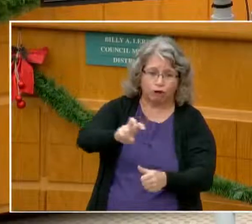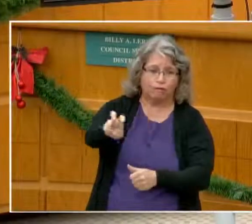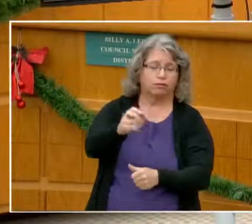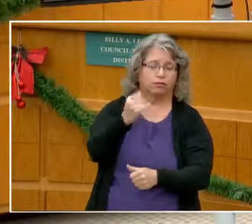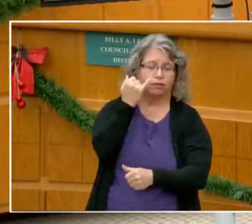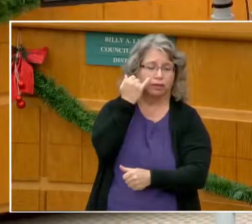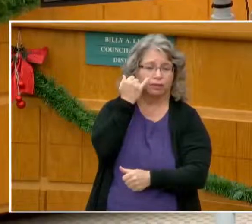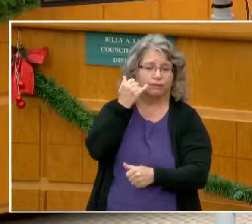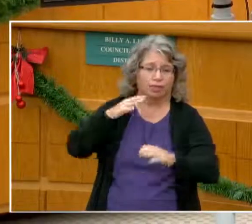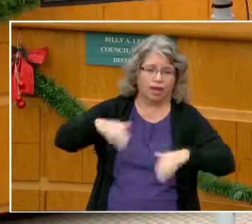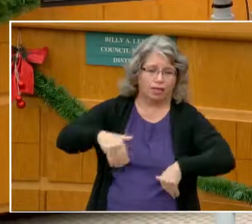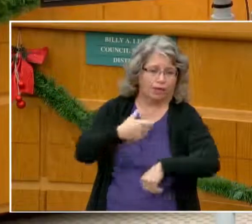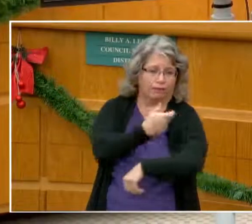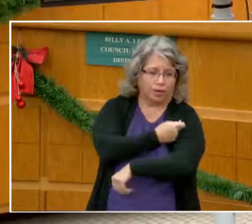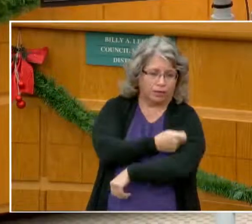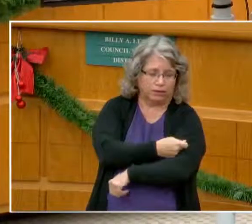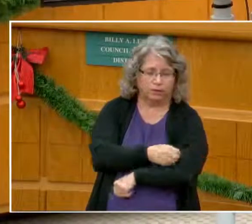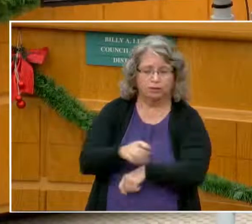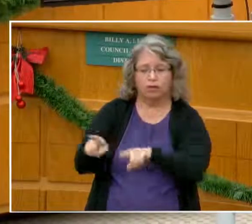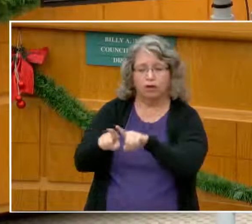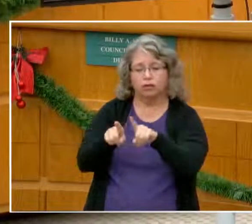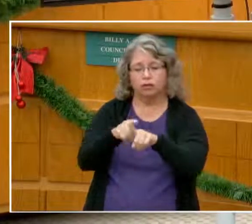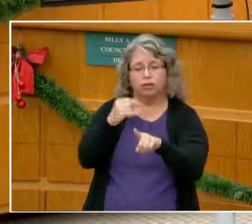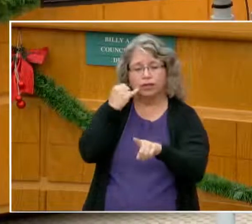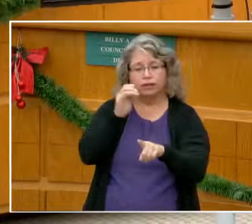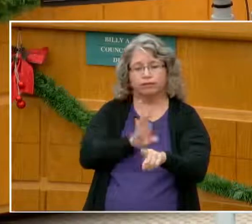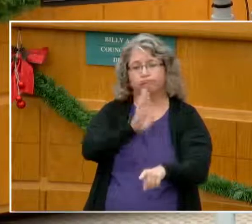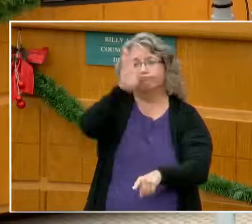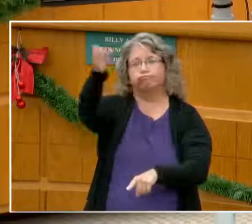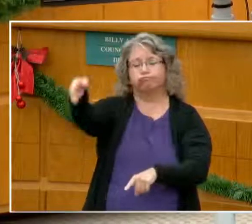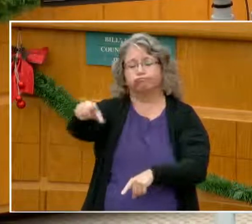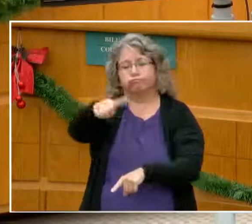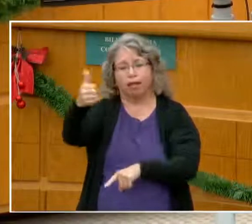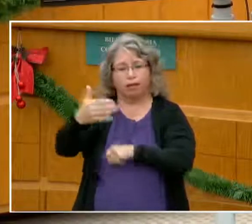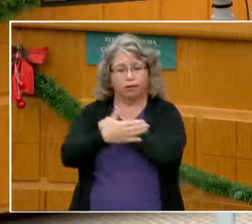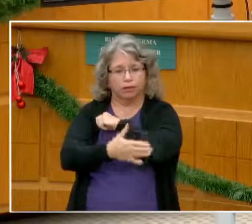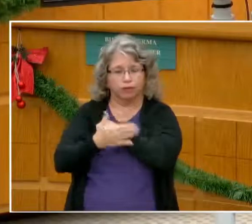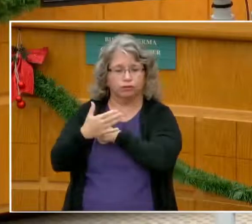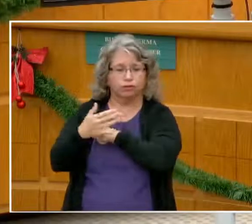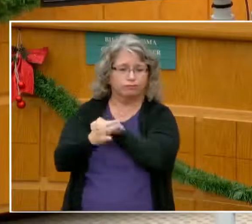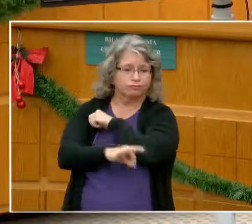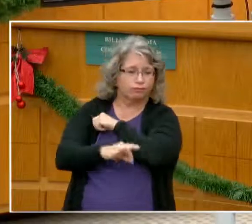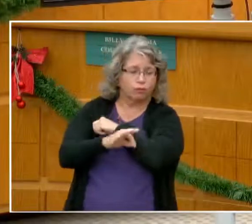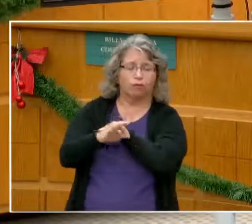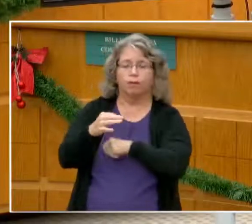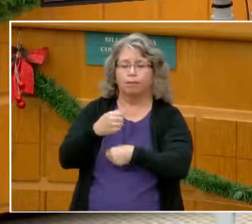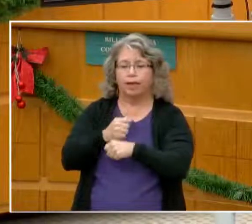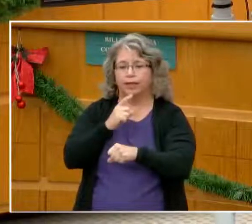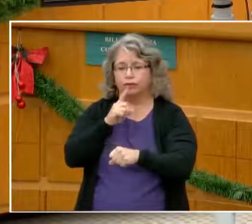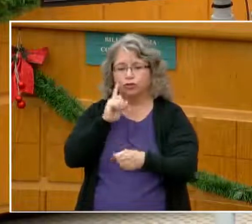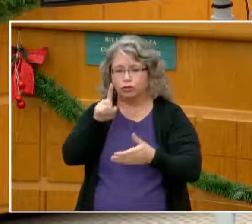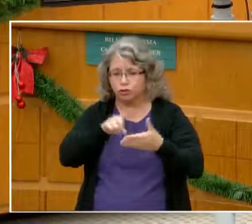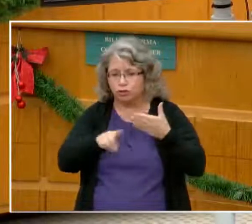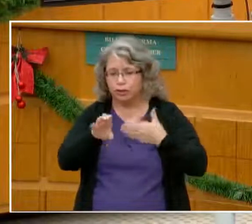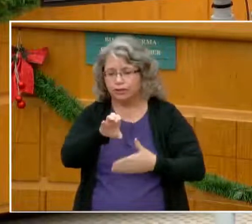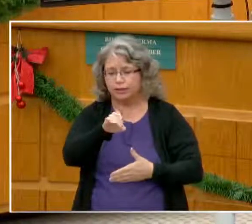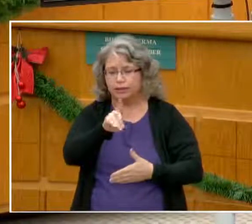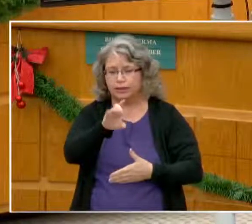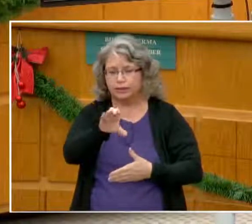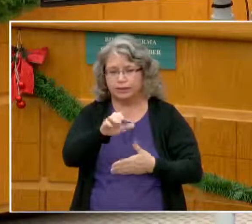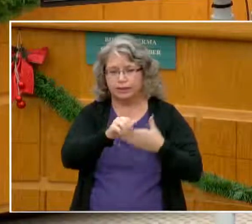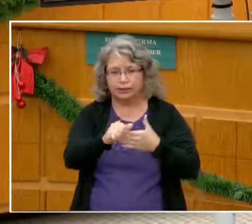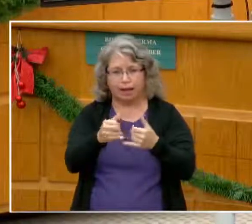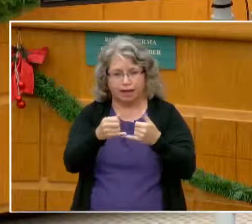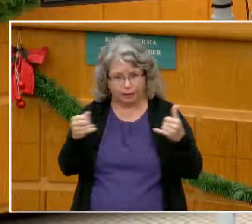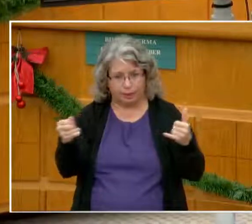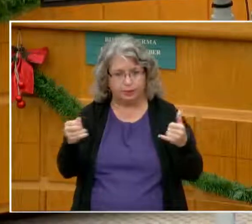before and after coming back. So make sure you look at the CDC guidelines when it comes to testing. And that concludes